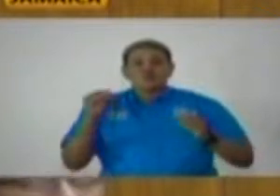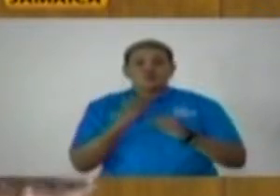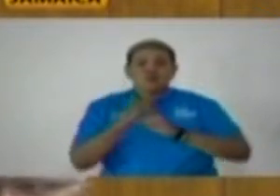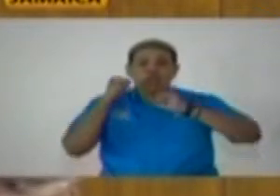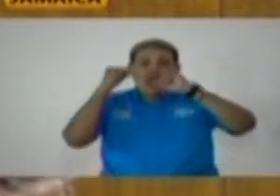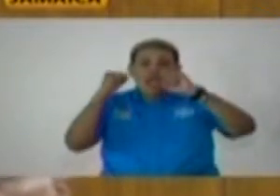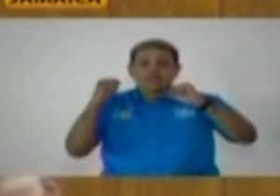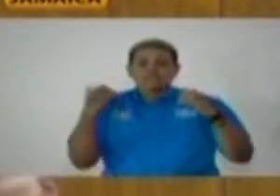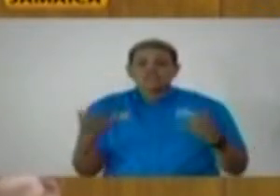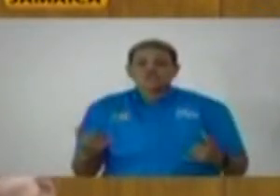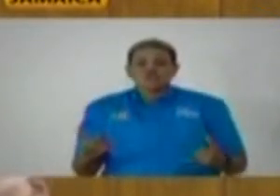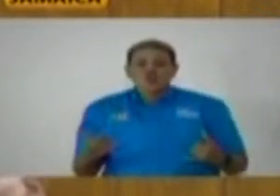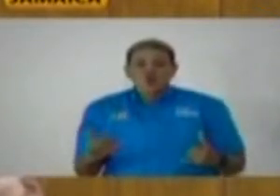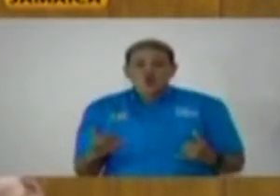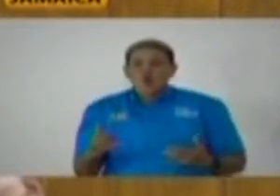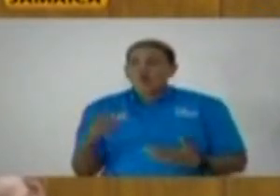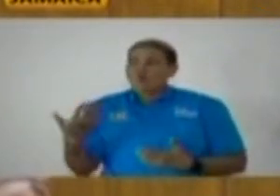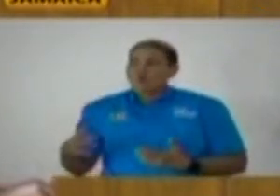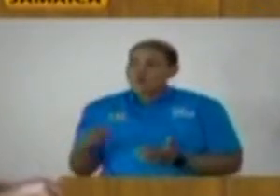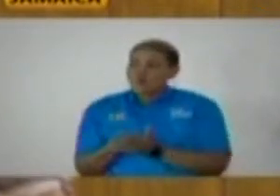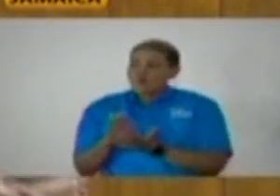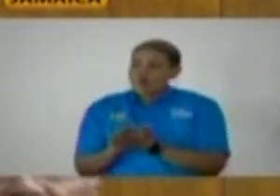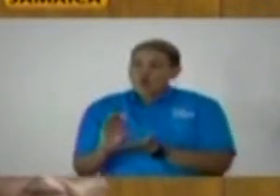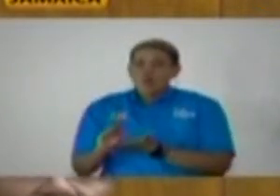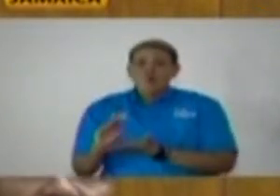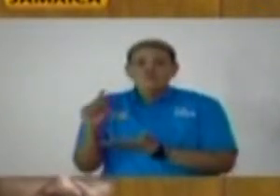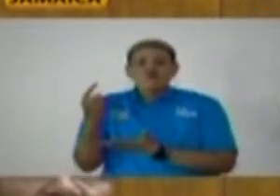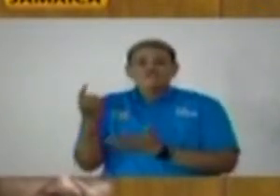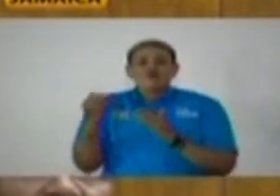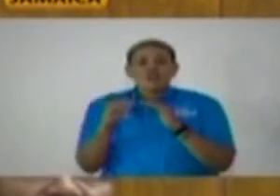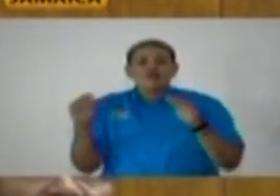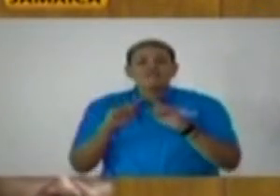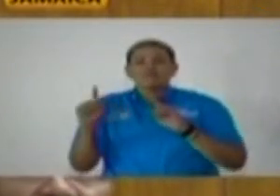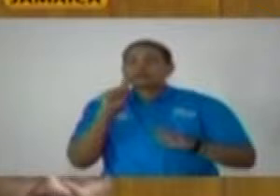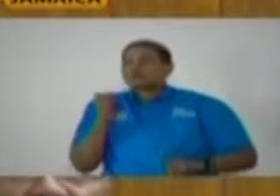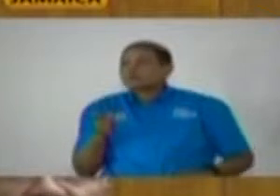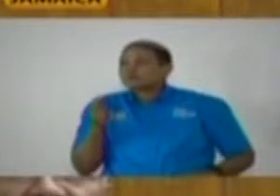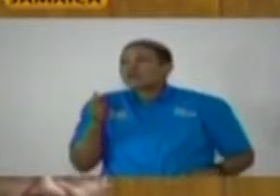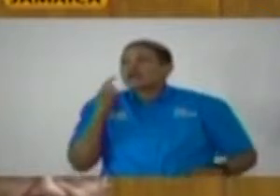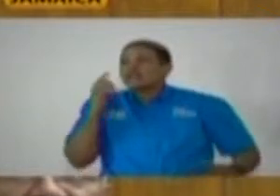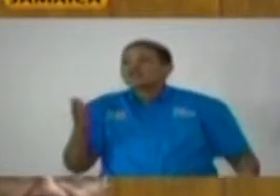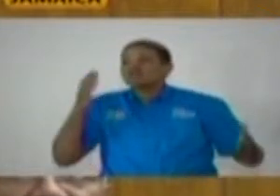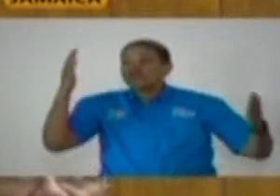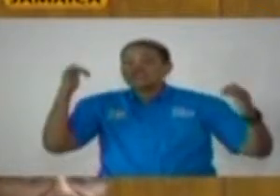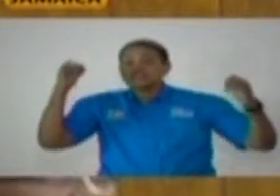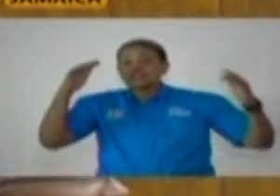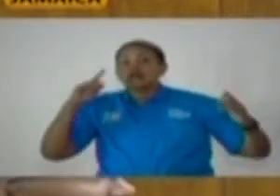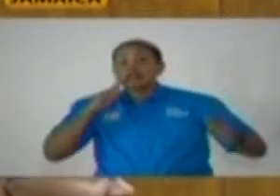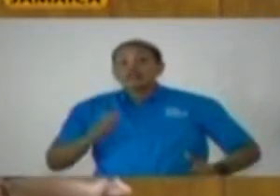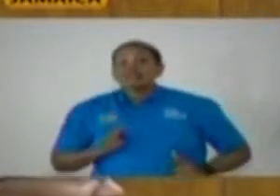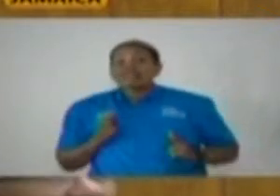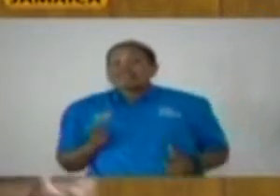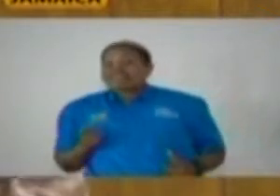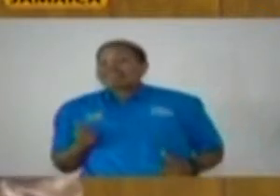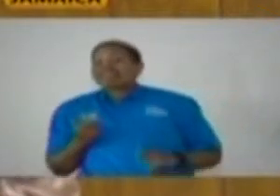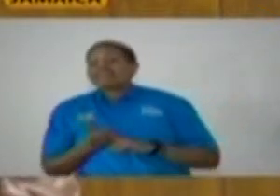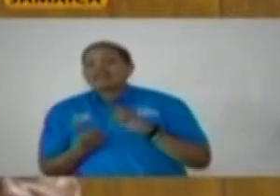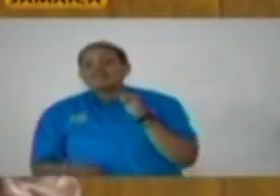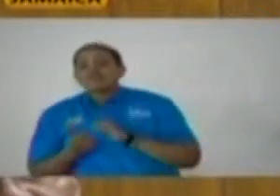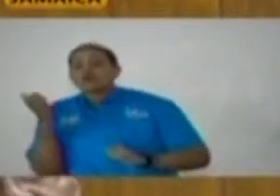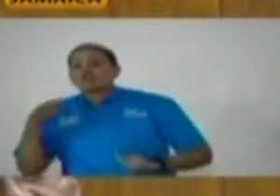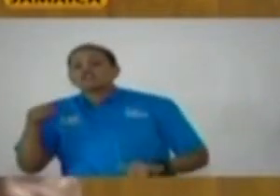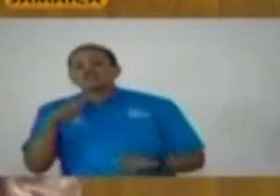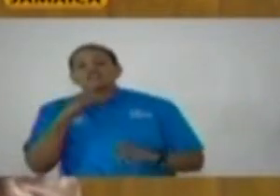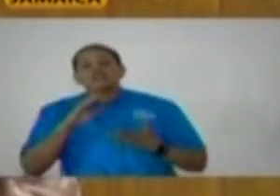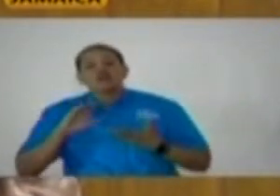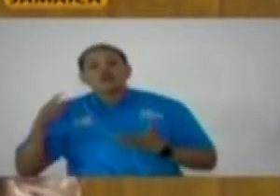it is now at record low levels, but it very rarely raises the standard of living for the majority at